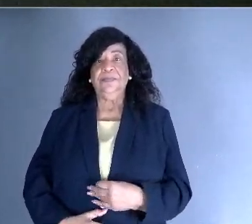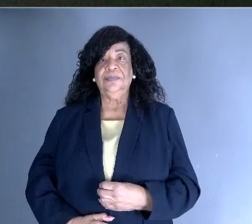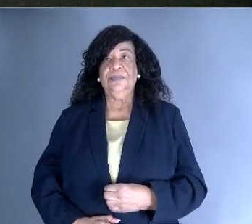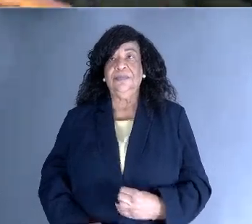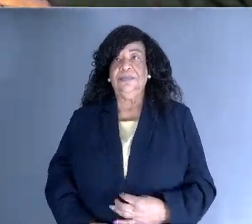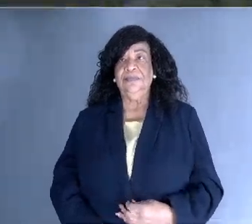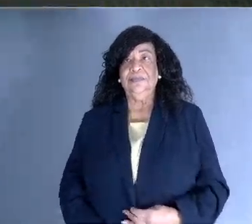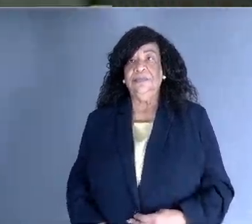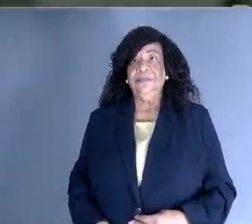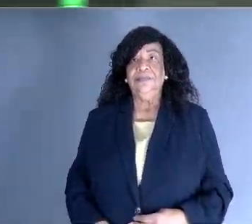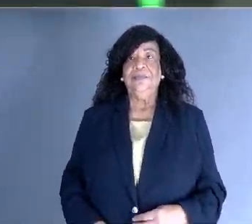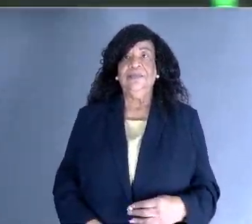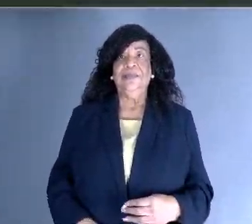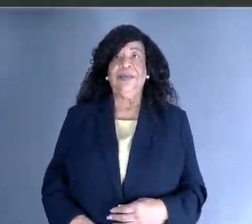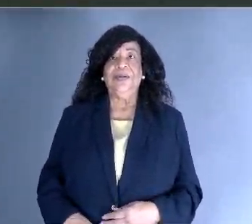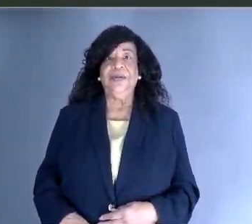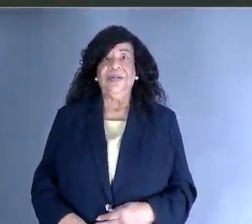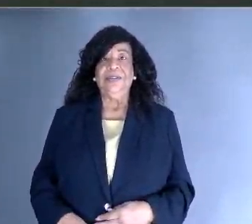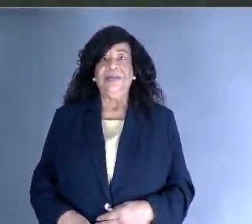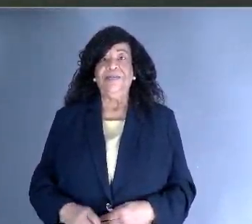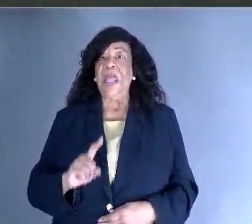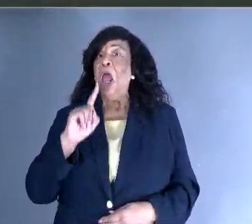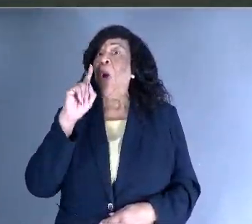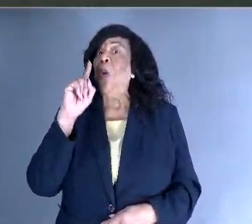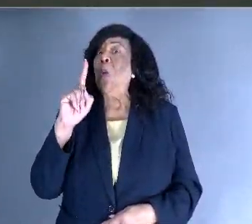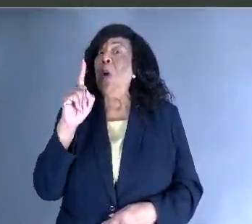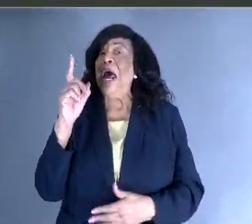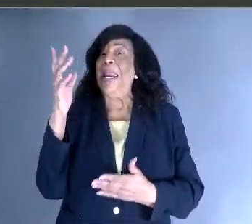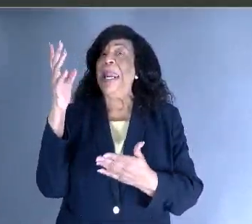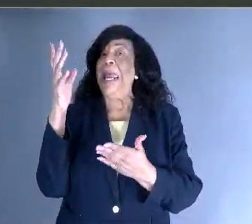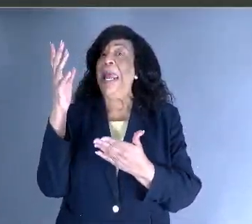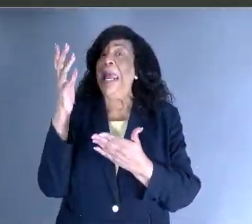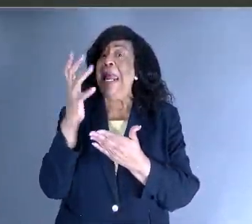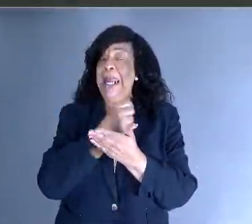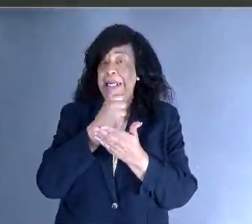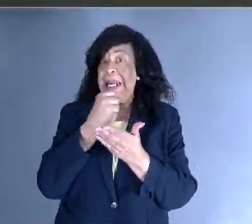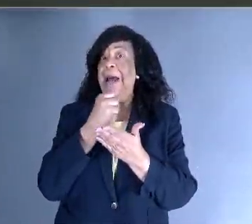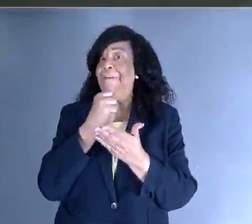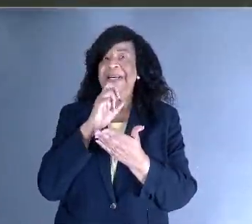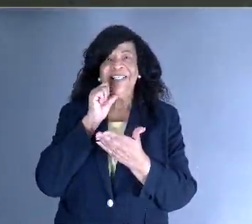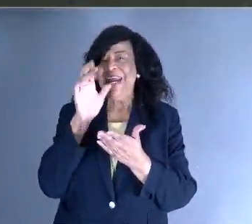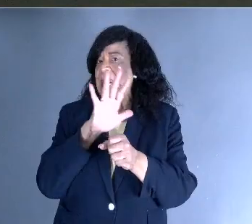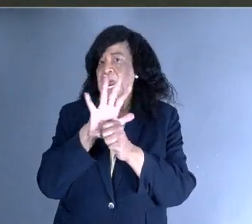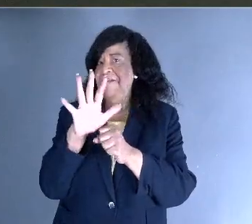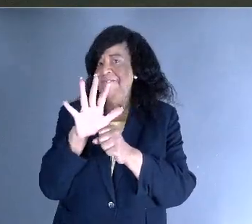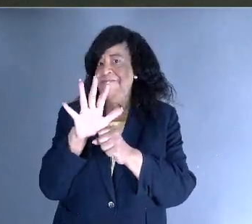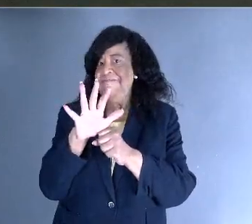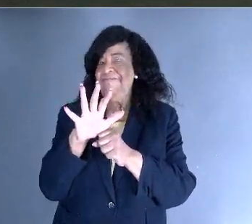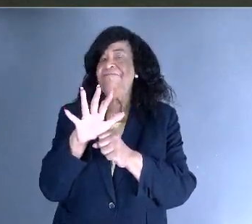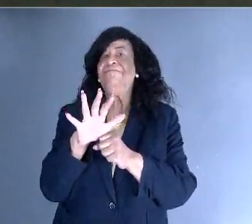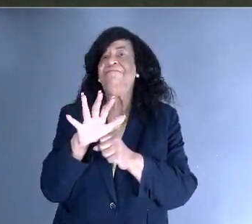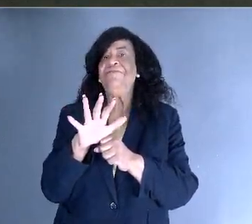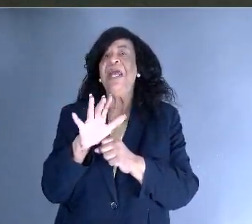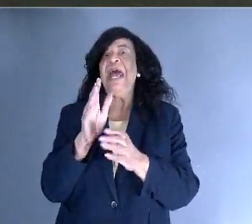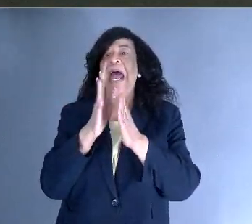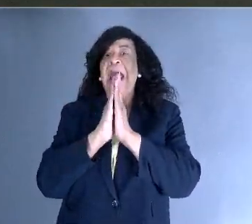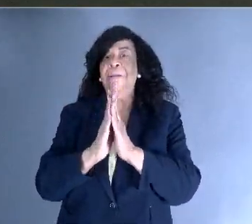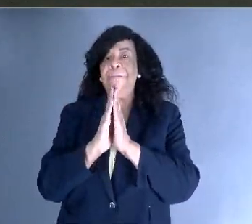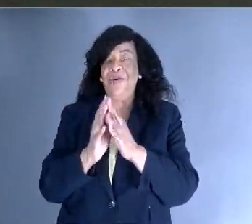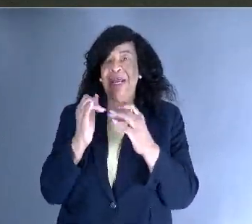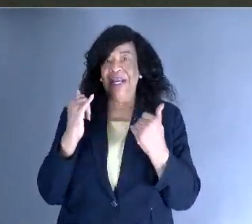one stream of income is not enough I'm praying right now that your